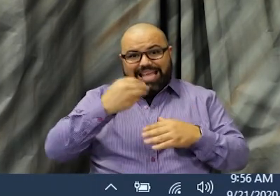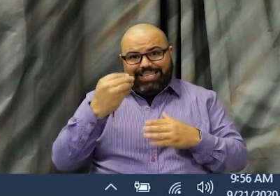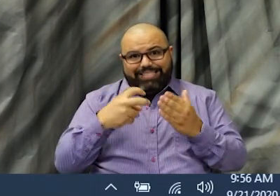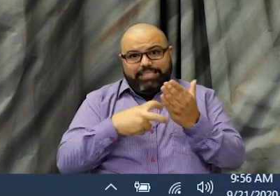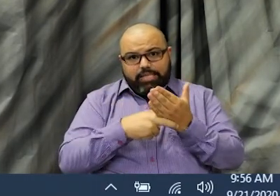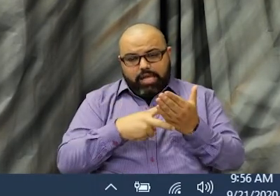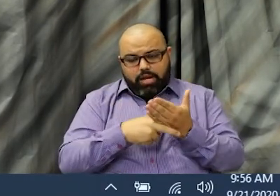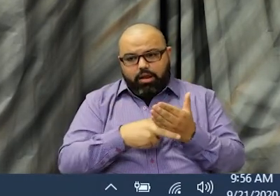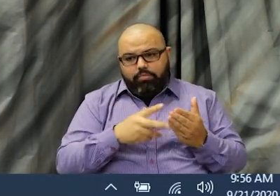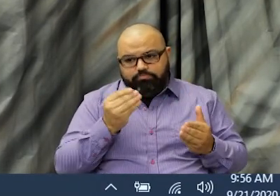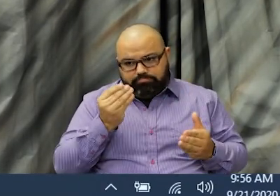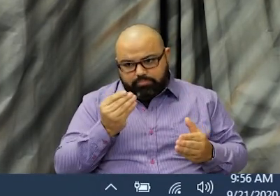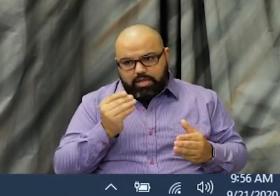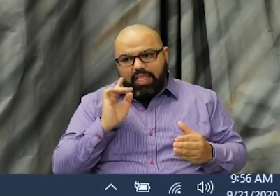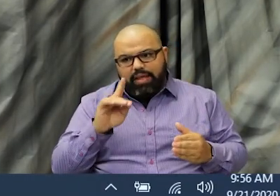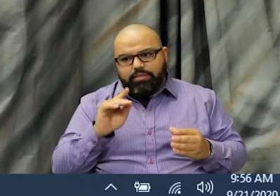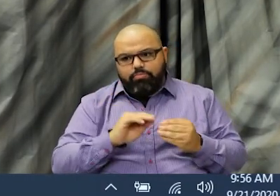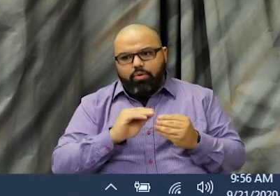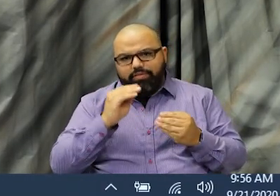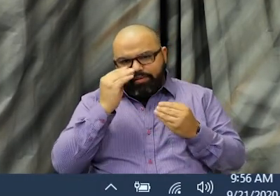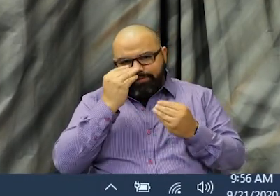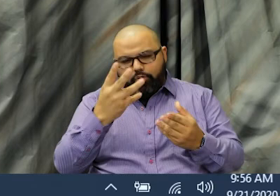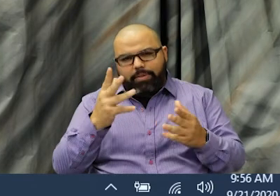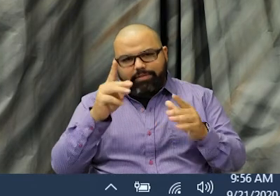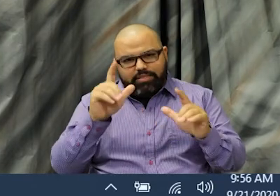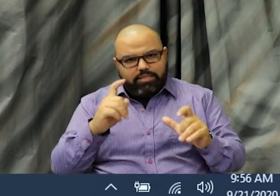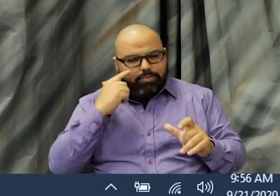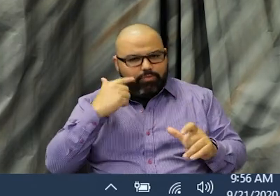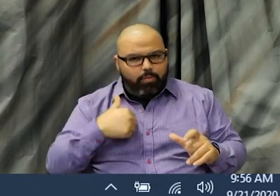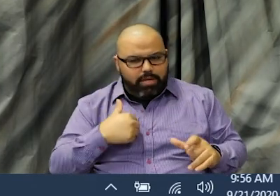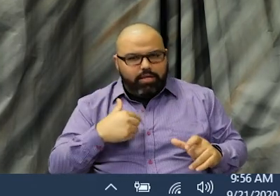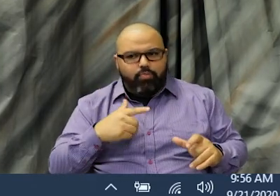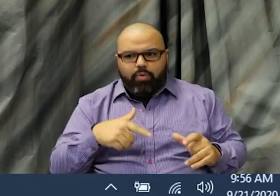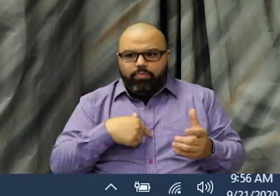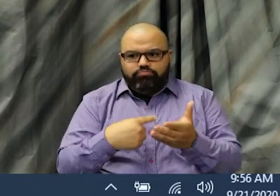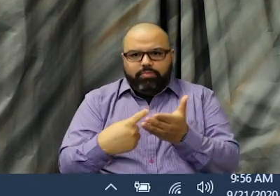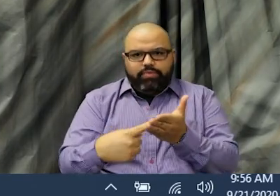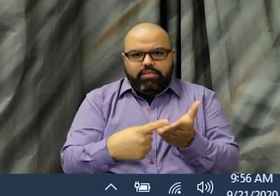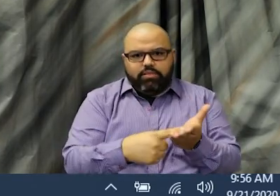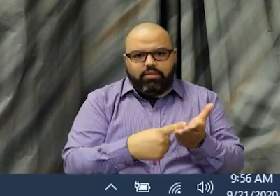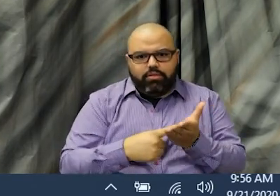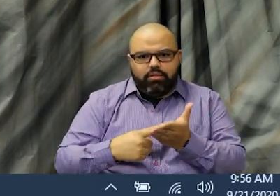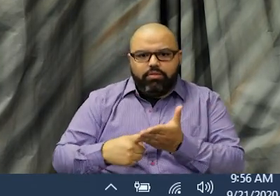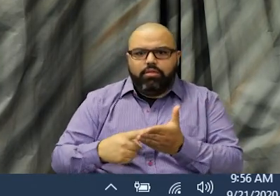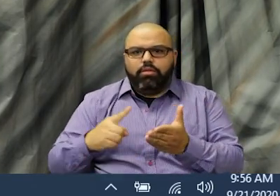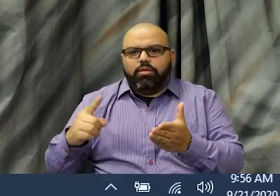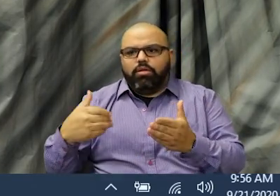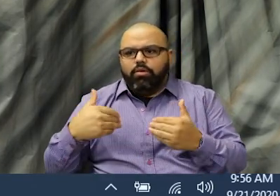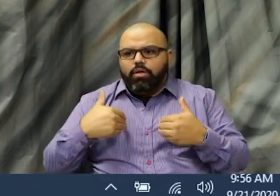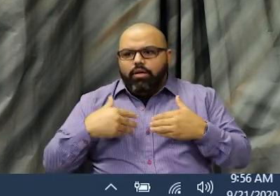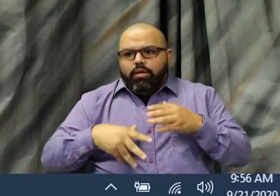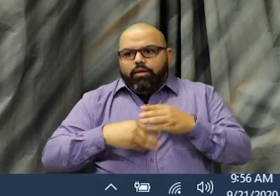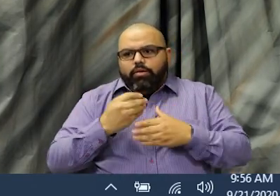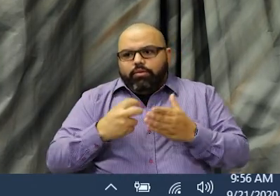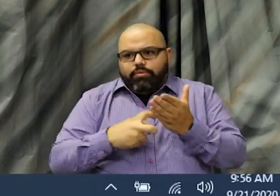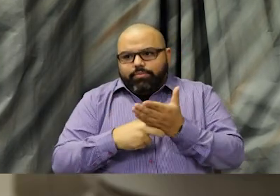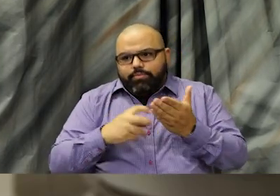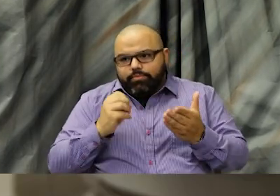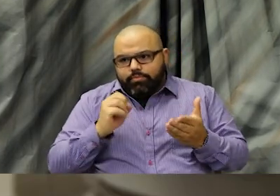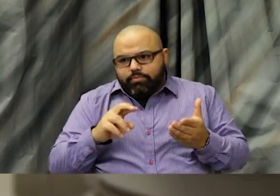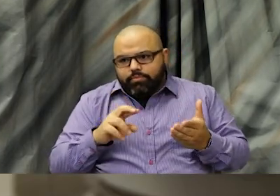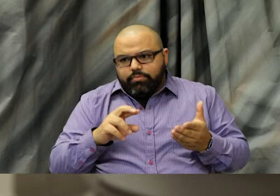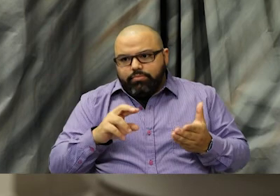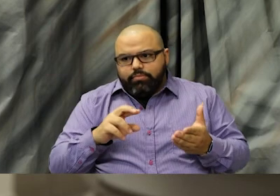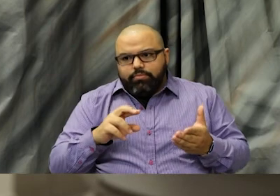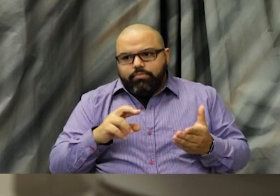ticket, and this is usually an informative assessment for me. We would have a discussion. You would have an exit